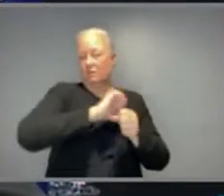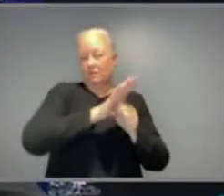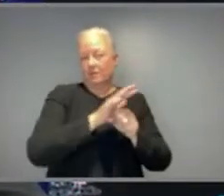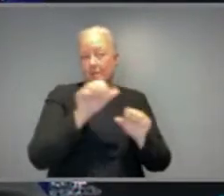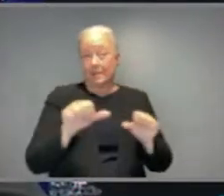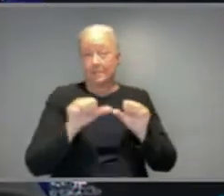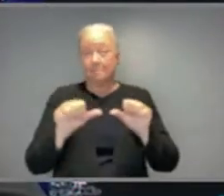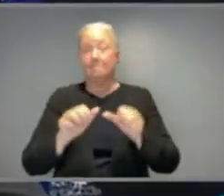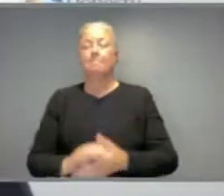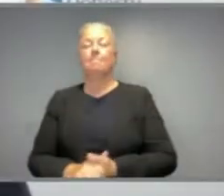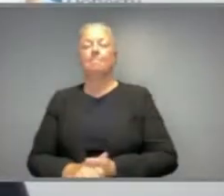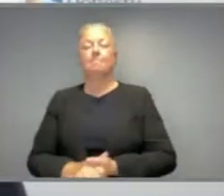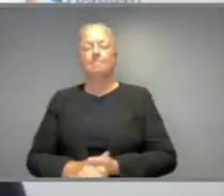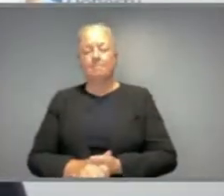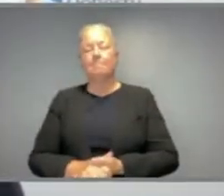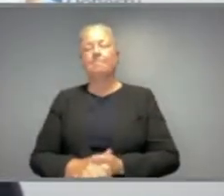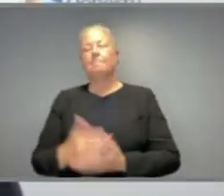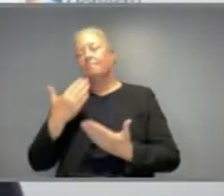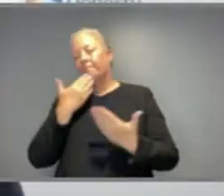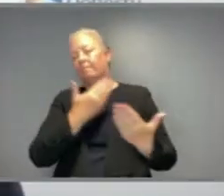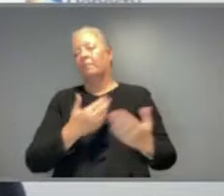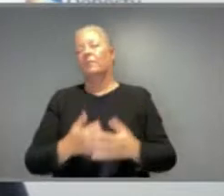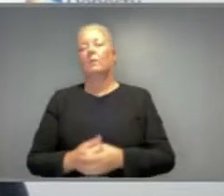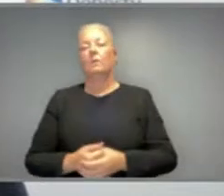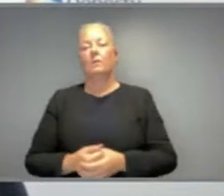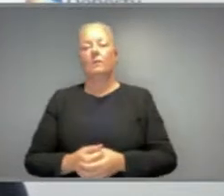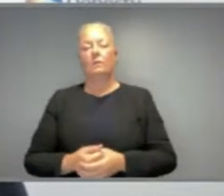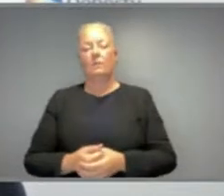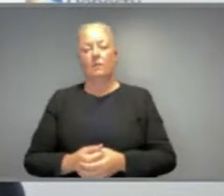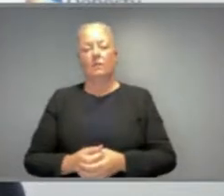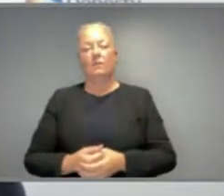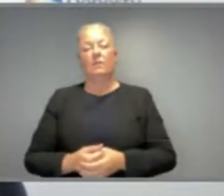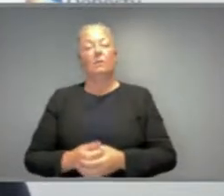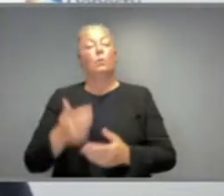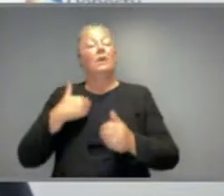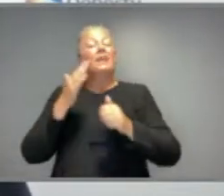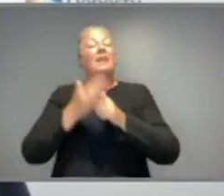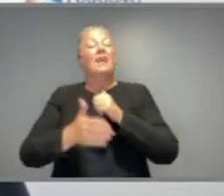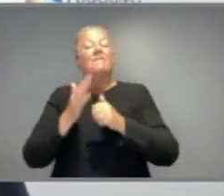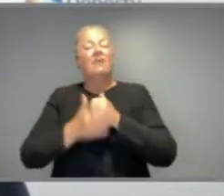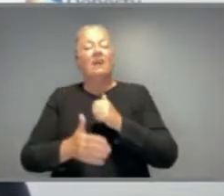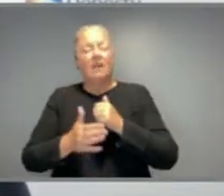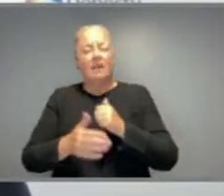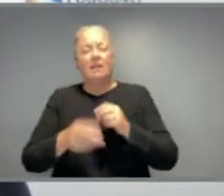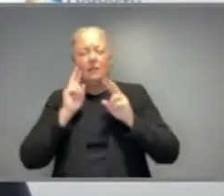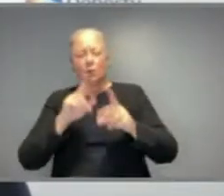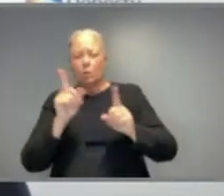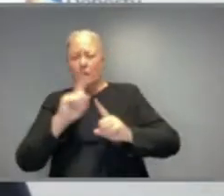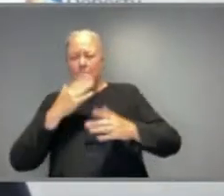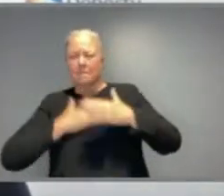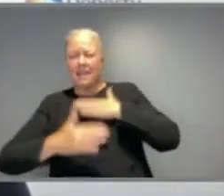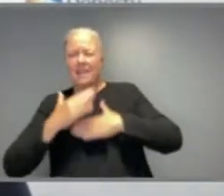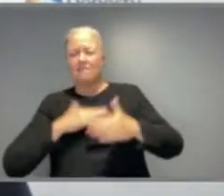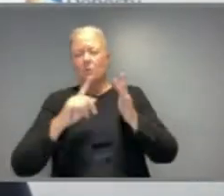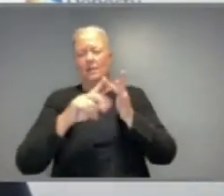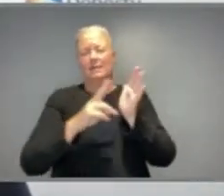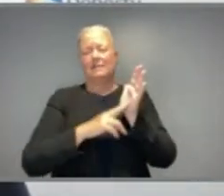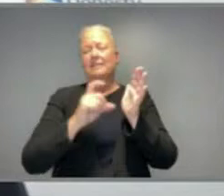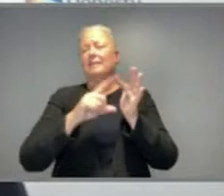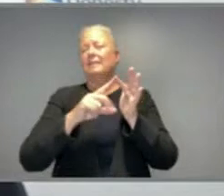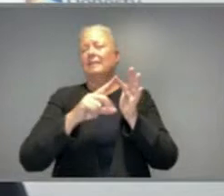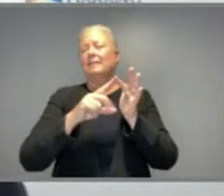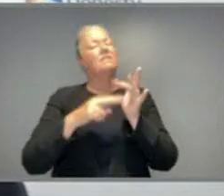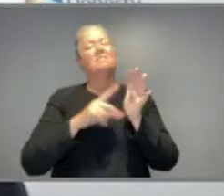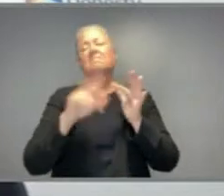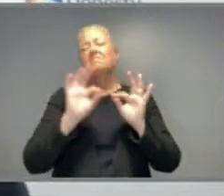Professor? Thanks, Prime Minister. So in terms of the modelling, no, we didn't specifically model behavioural incentives. The modelled scenarios came from health